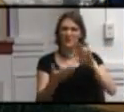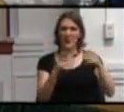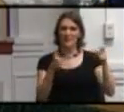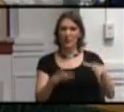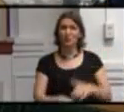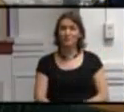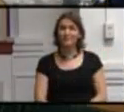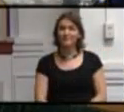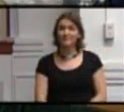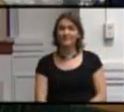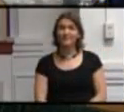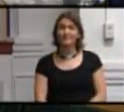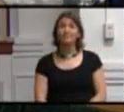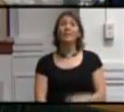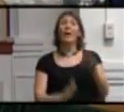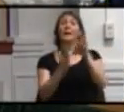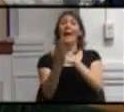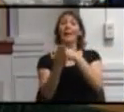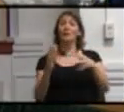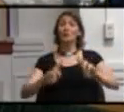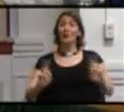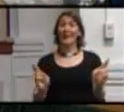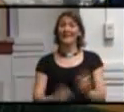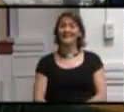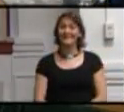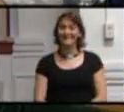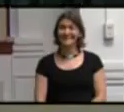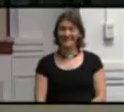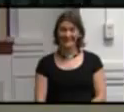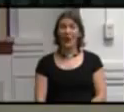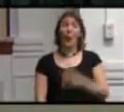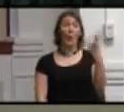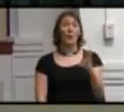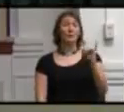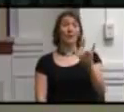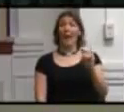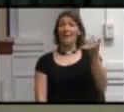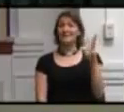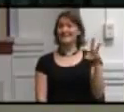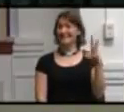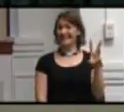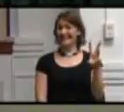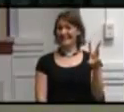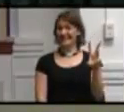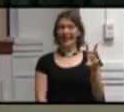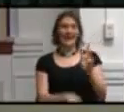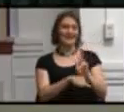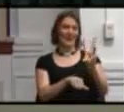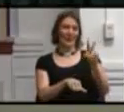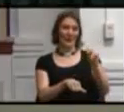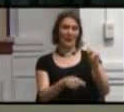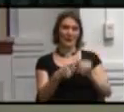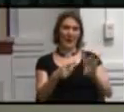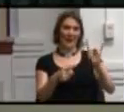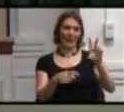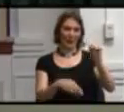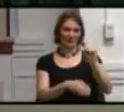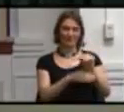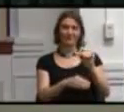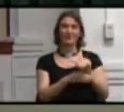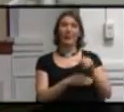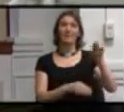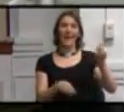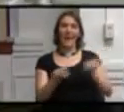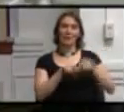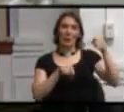manager. Somebody want to read the calendar? Wednesday, July 16th, 6:30 to 8, pay-as-you-throw